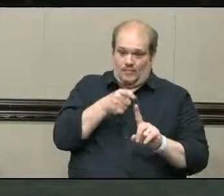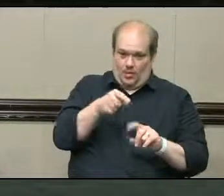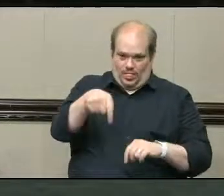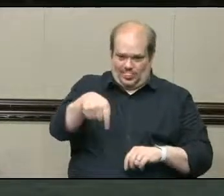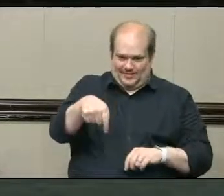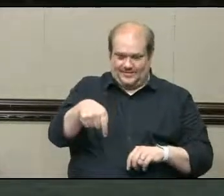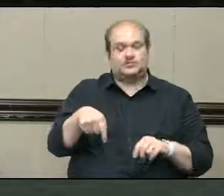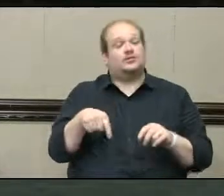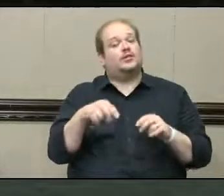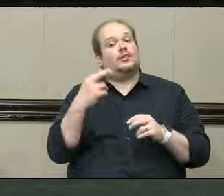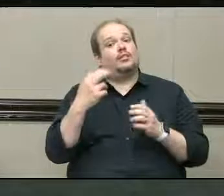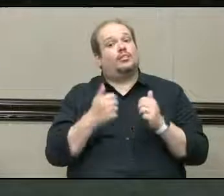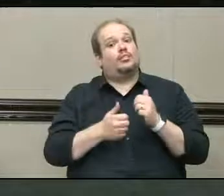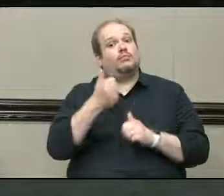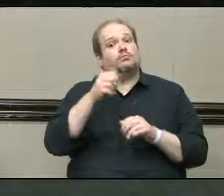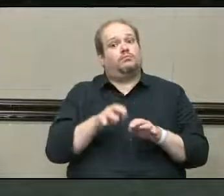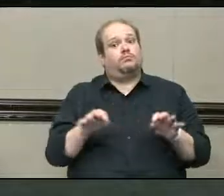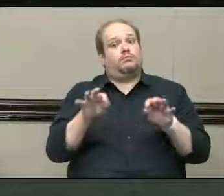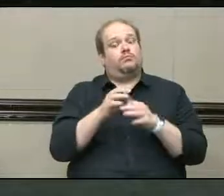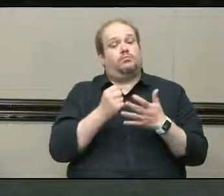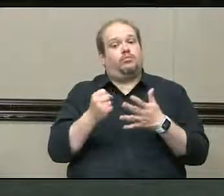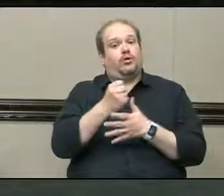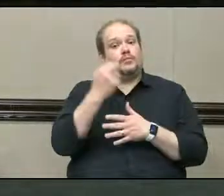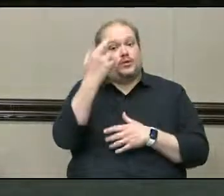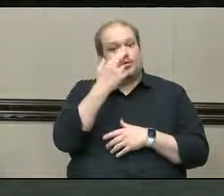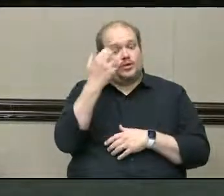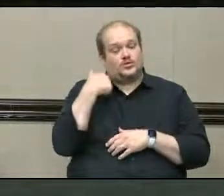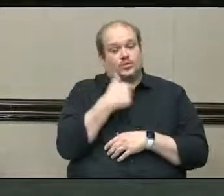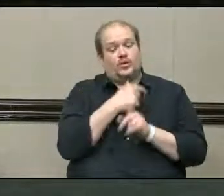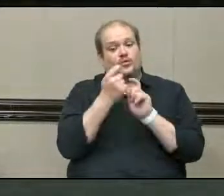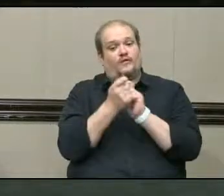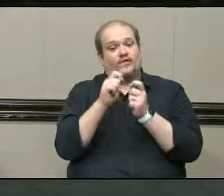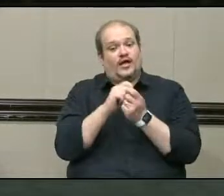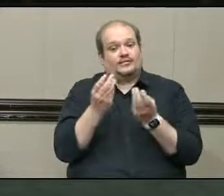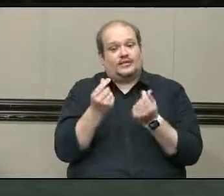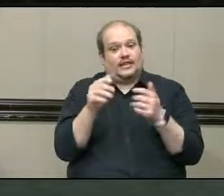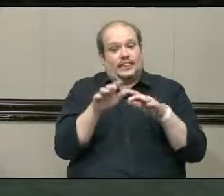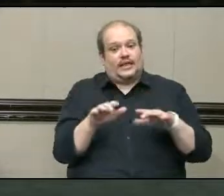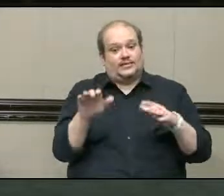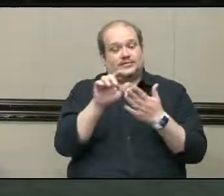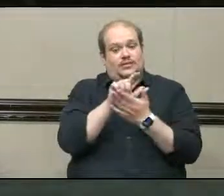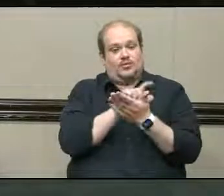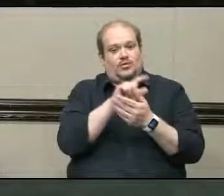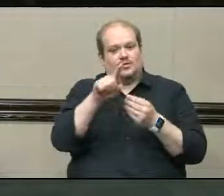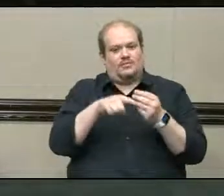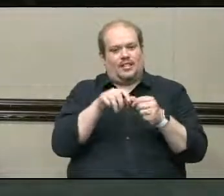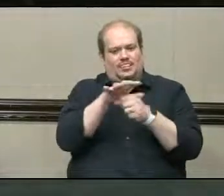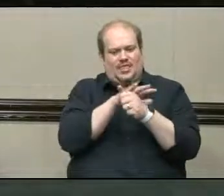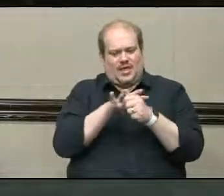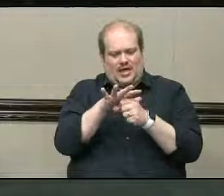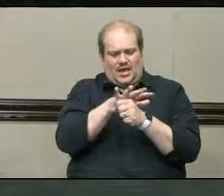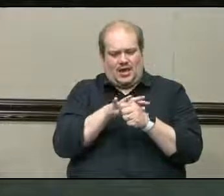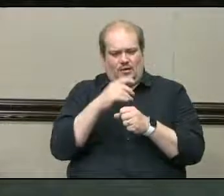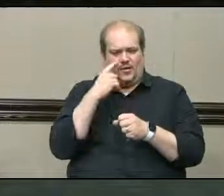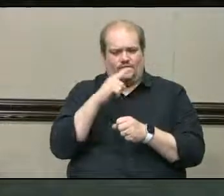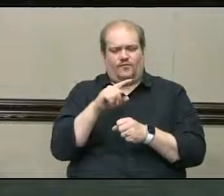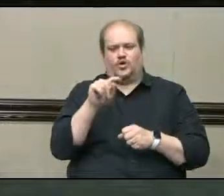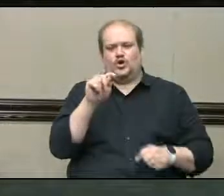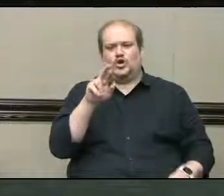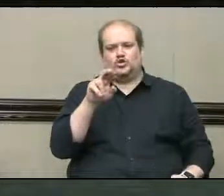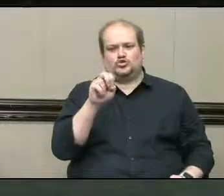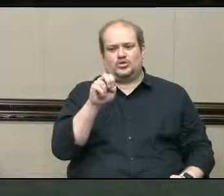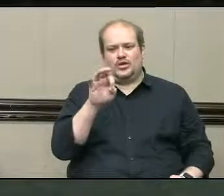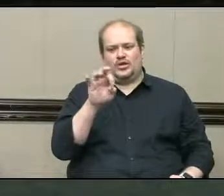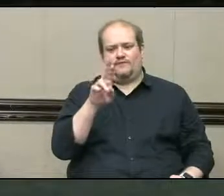this. The primary reason that we revised the landscape ordinance was due to just the area for our tree fund.